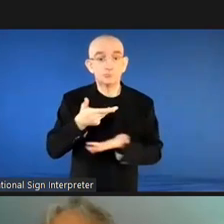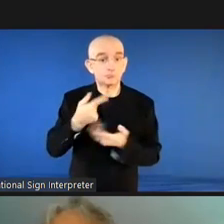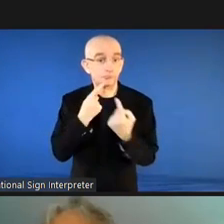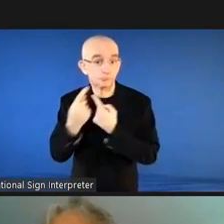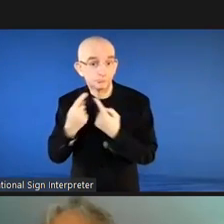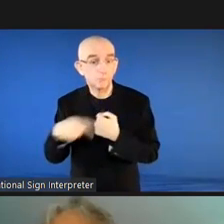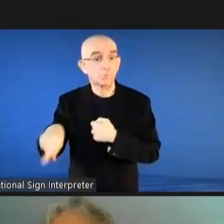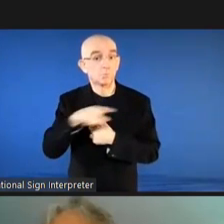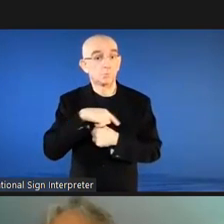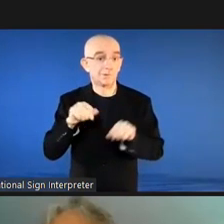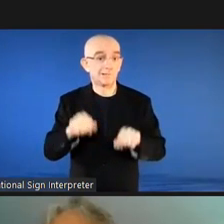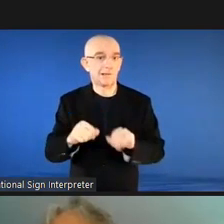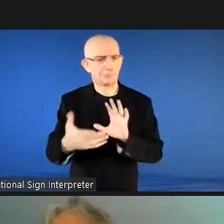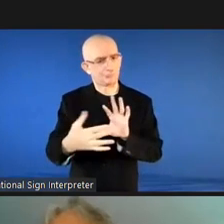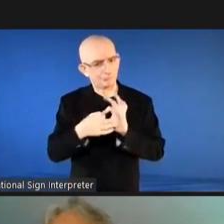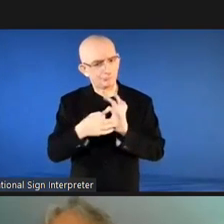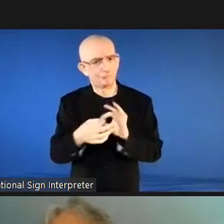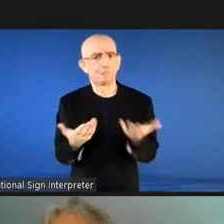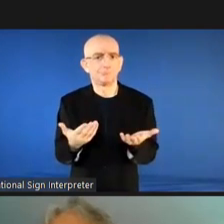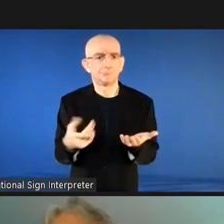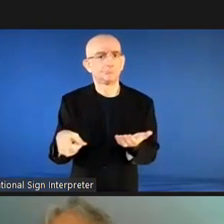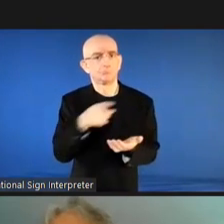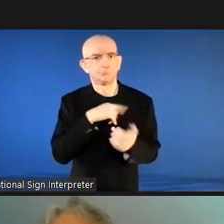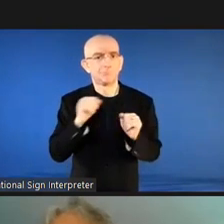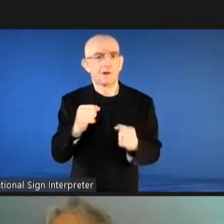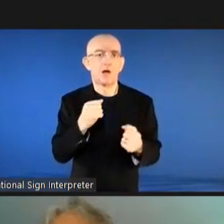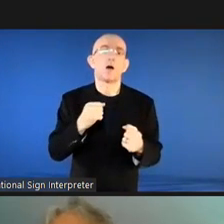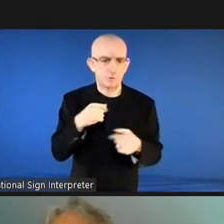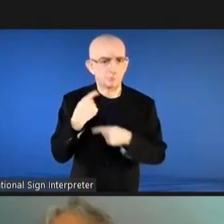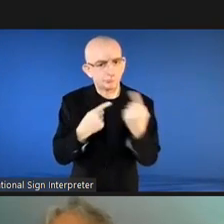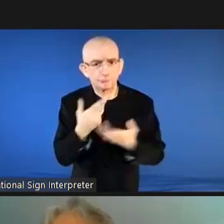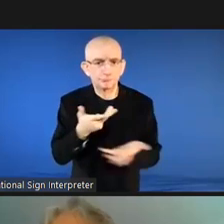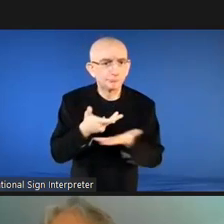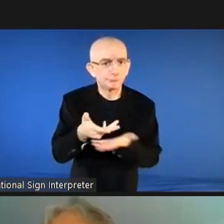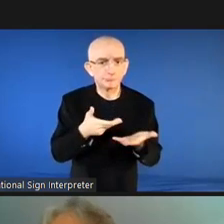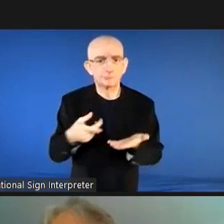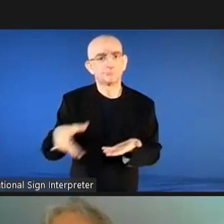again, and thank you so much for all coming here today. That is the end of our event.